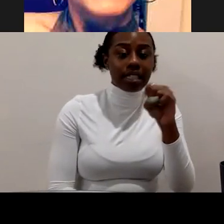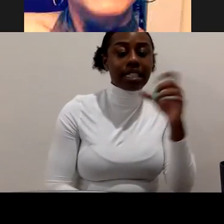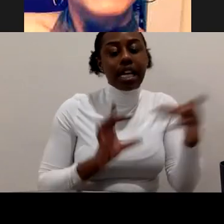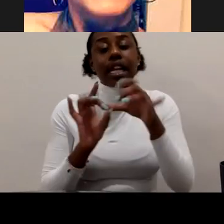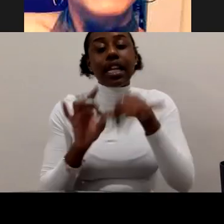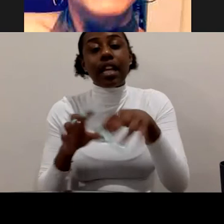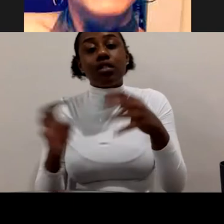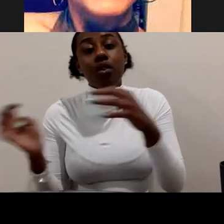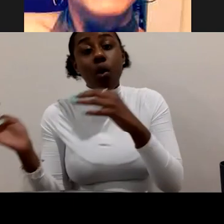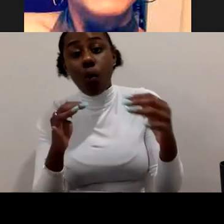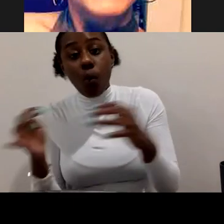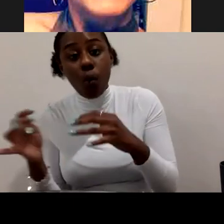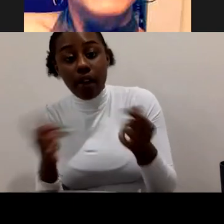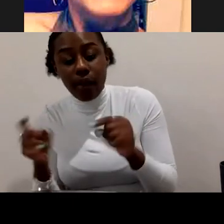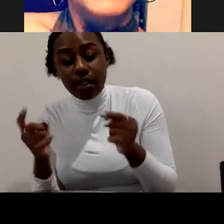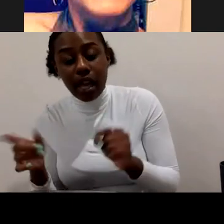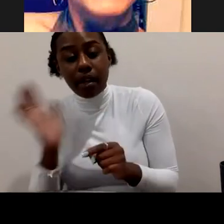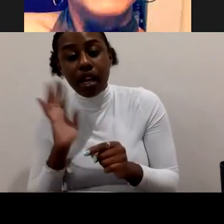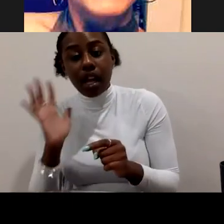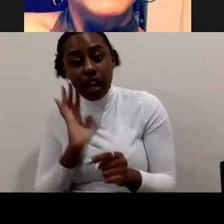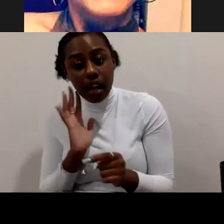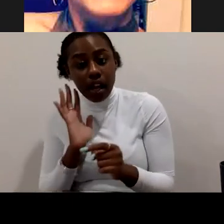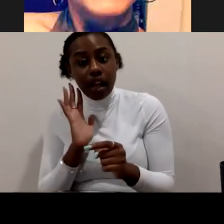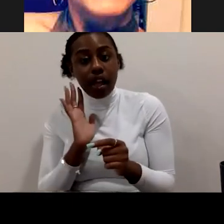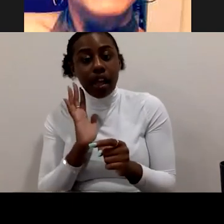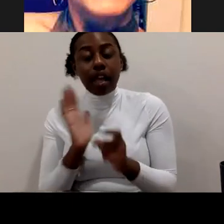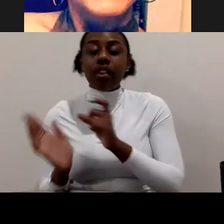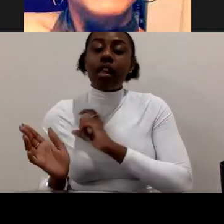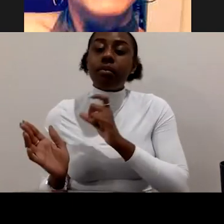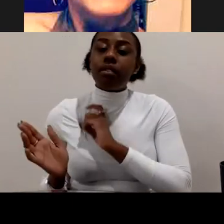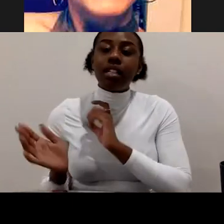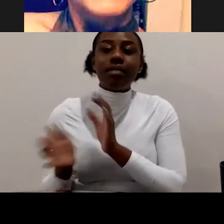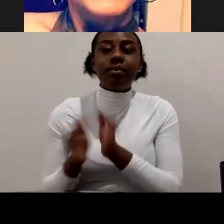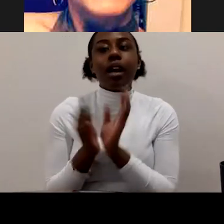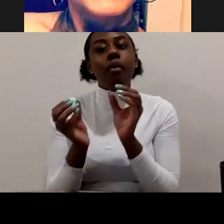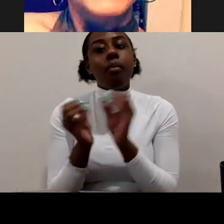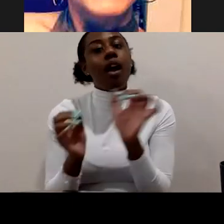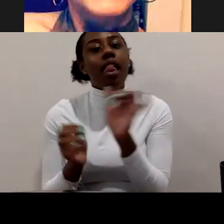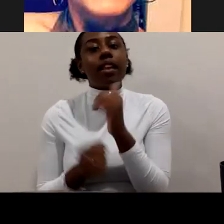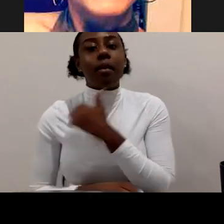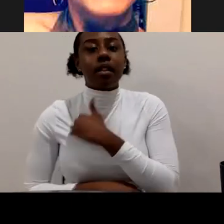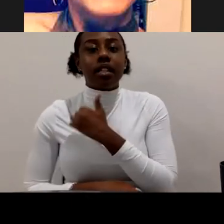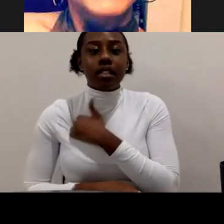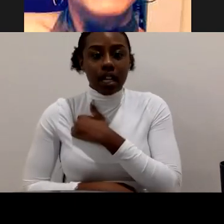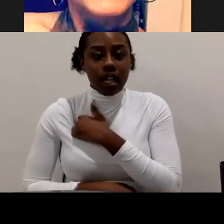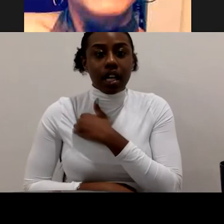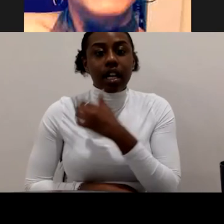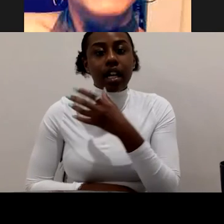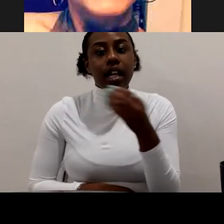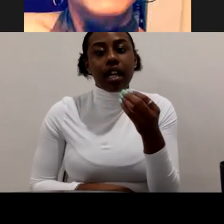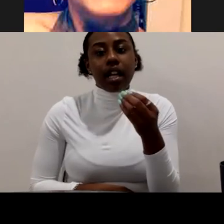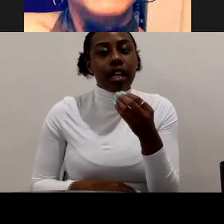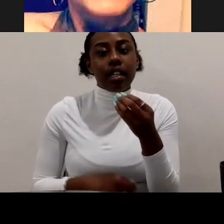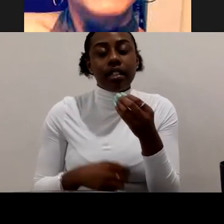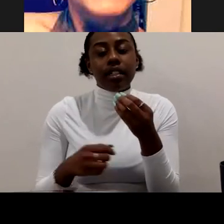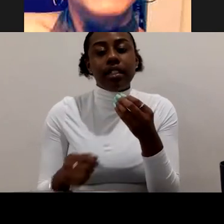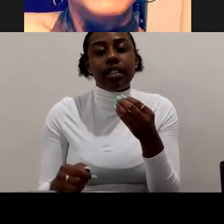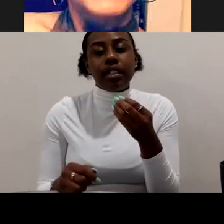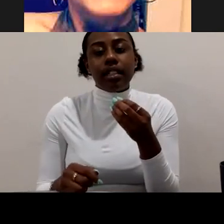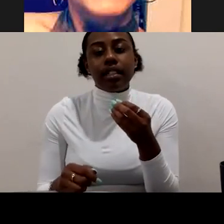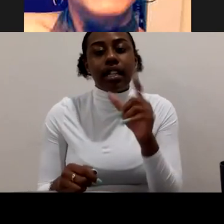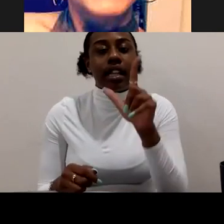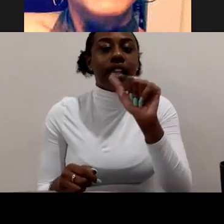to the militarization of the police force, and even back to the lantern laws. So